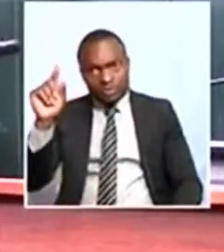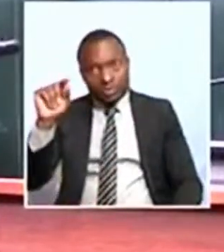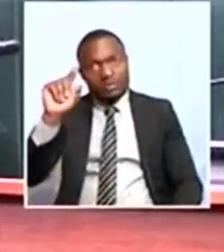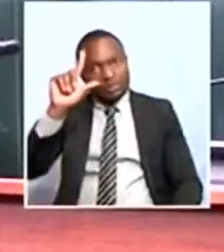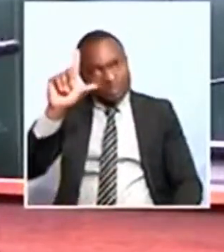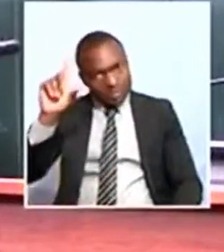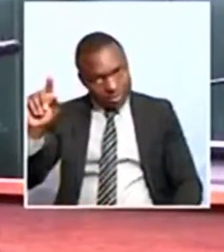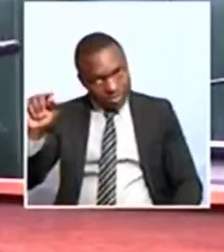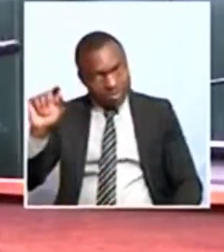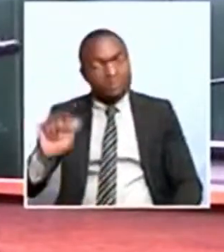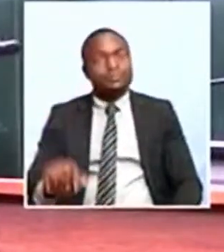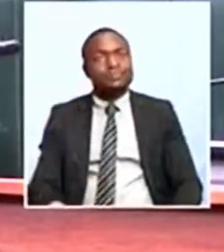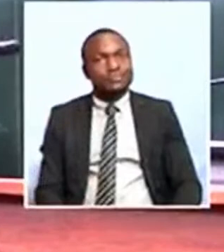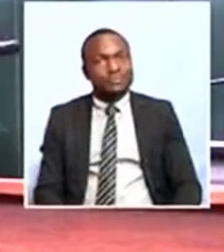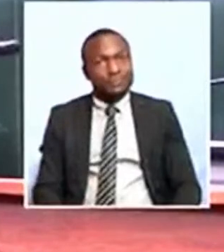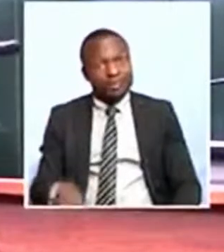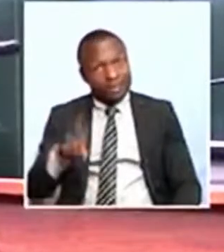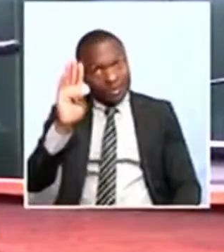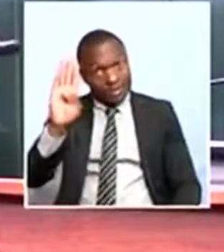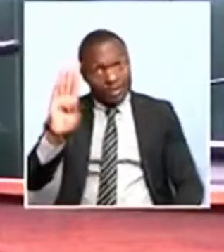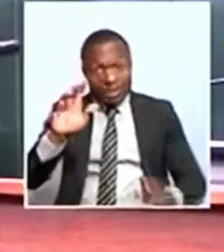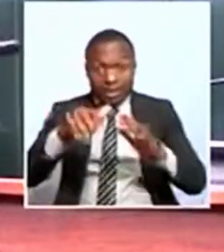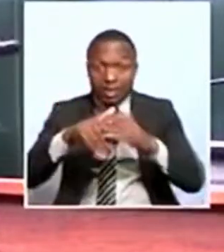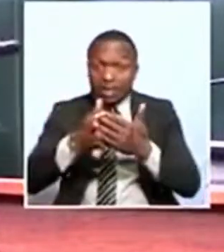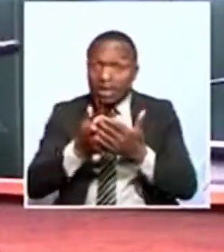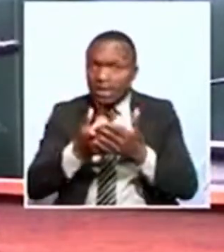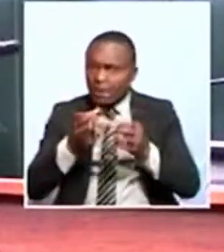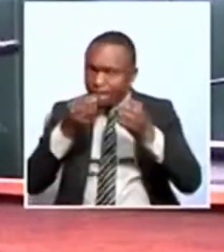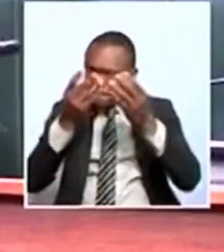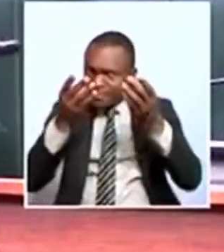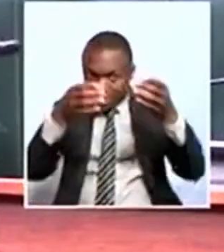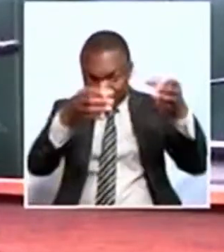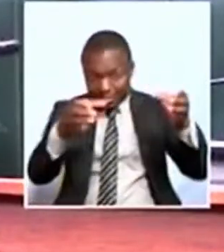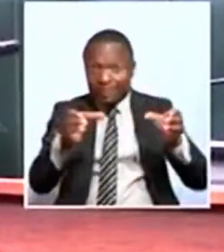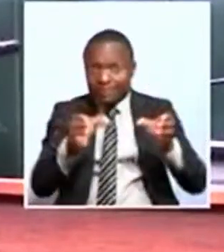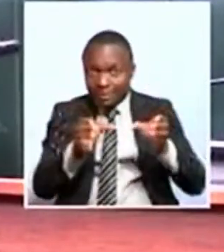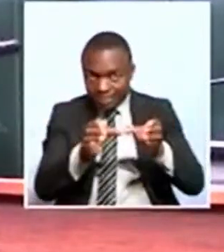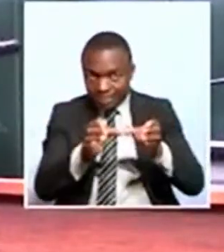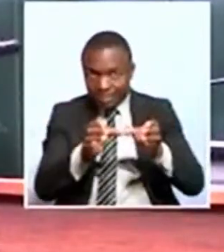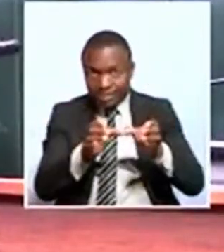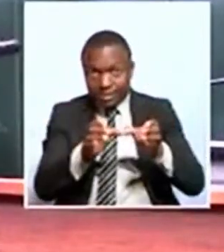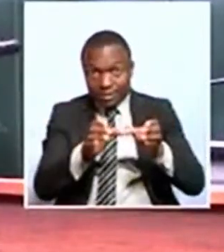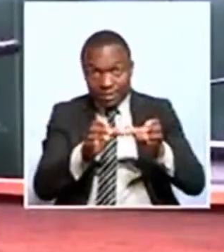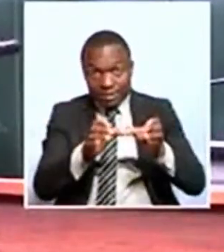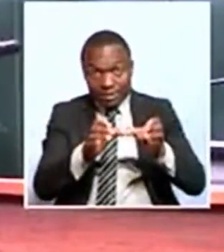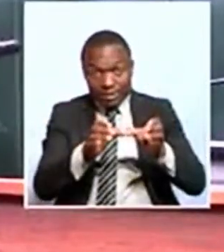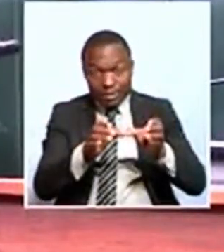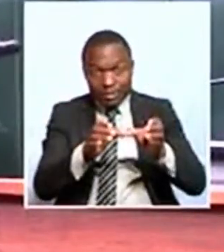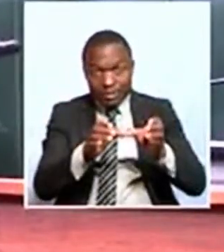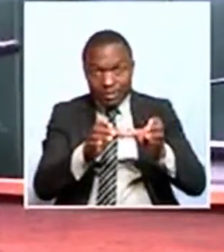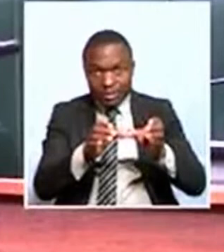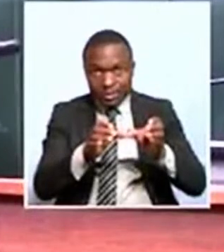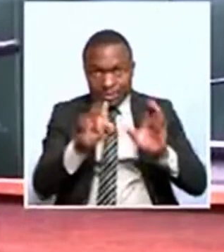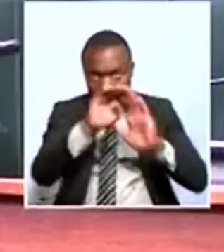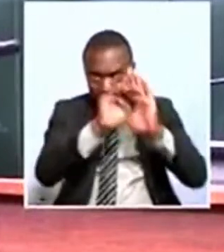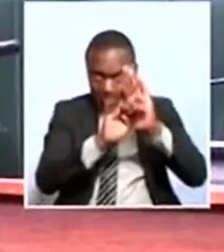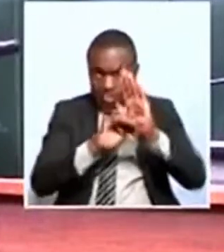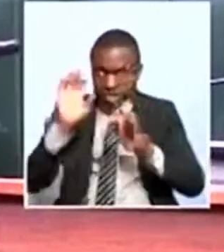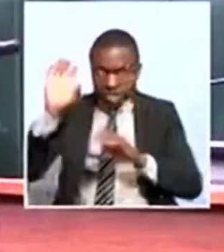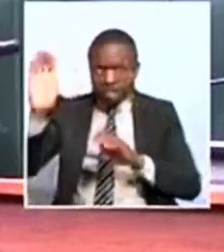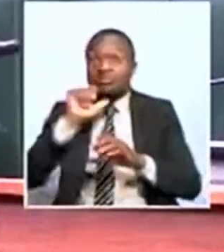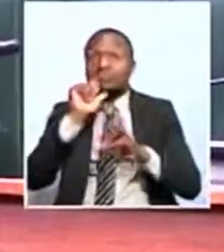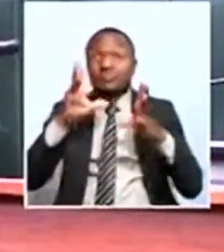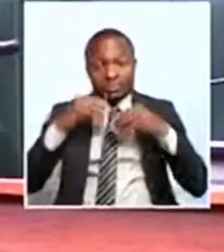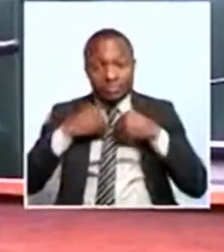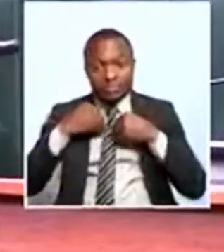2020? B, how many constituencies in the following provinces did not receive Constituency